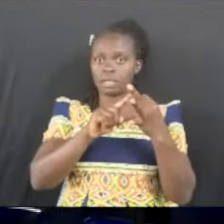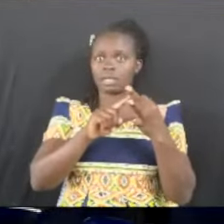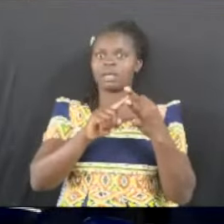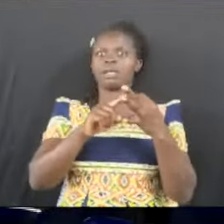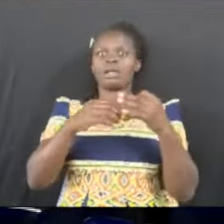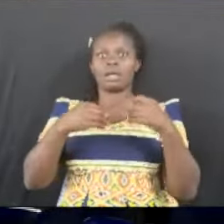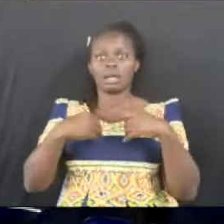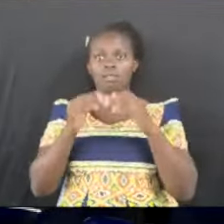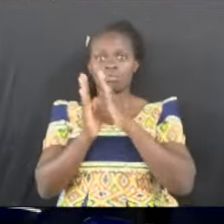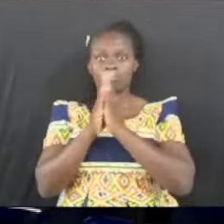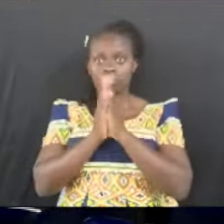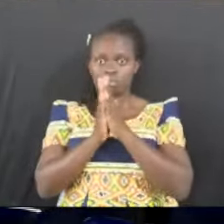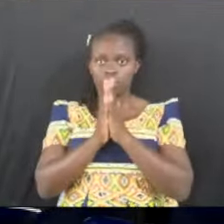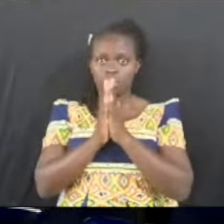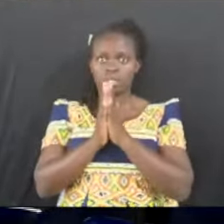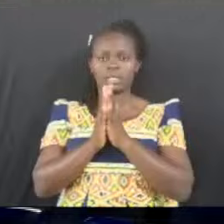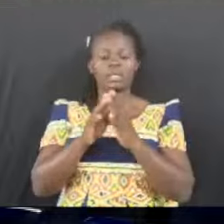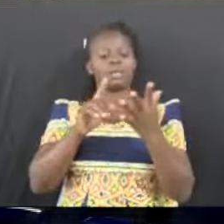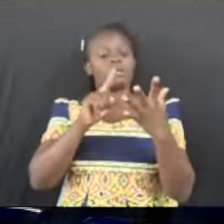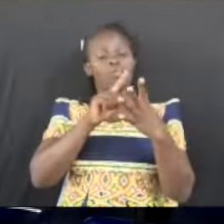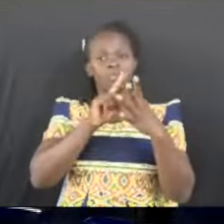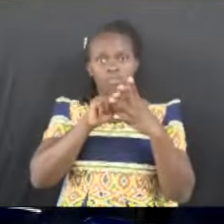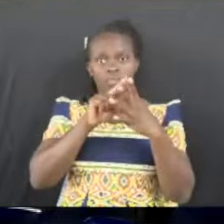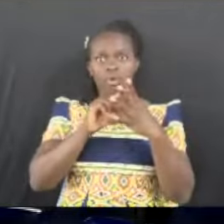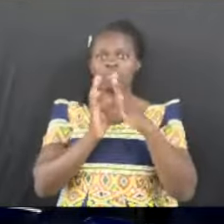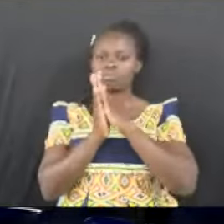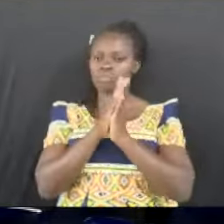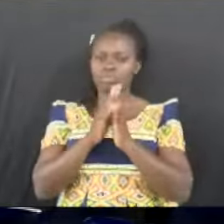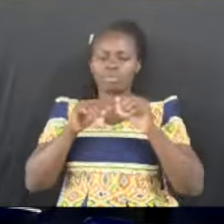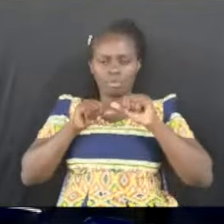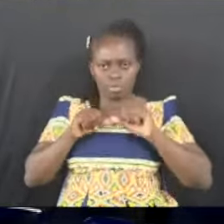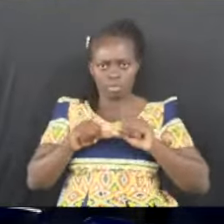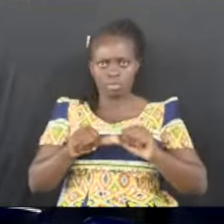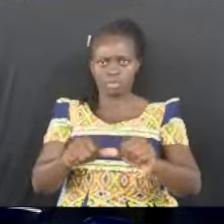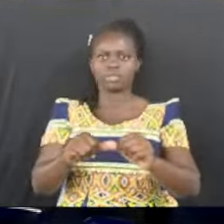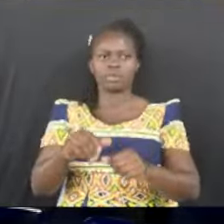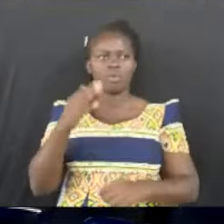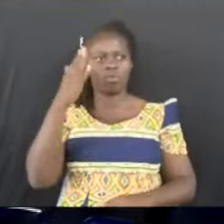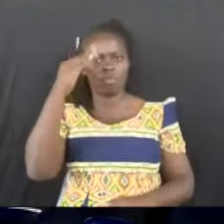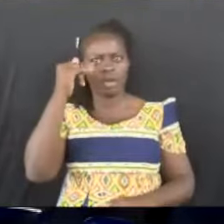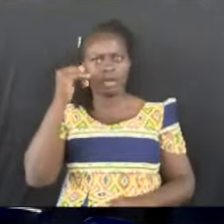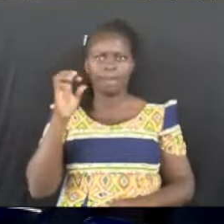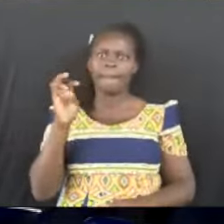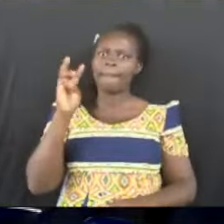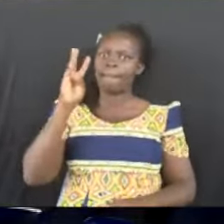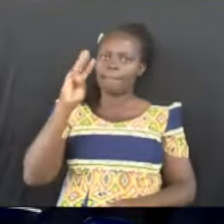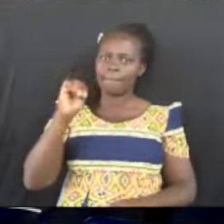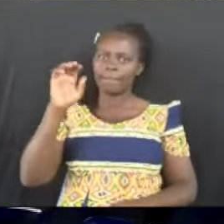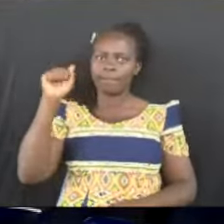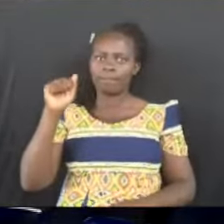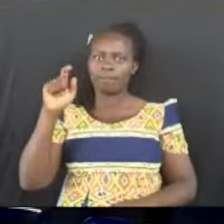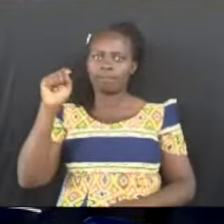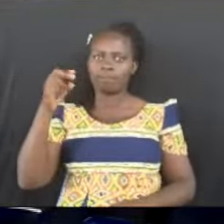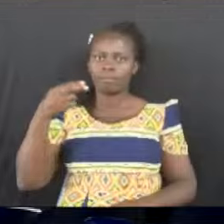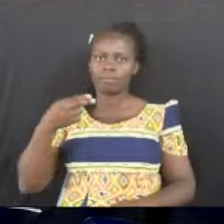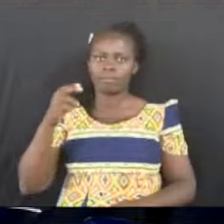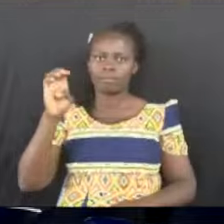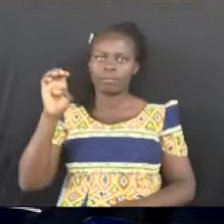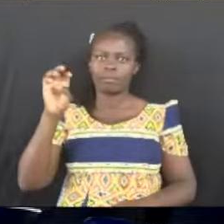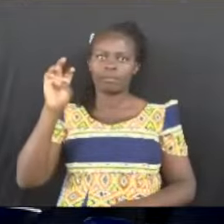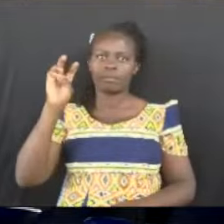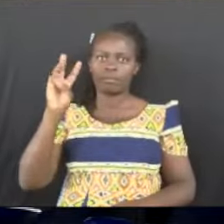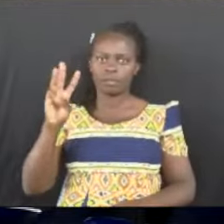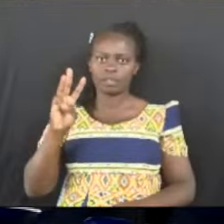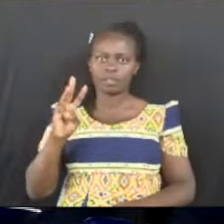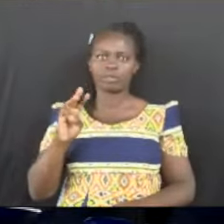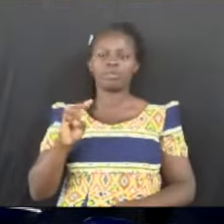story. Five. Because Matthew was telling the Jews, this is the new Torah now given to